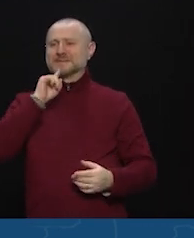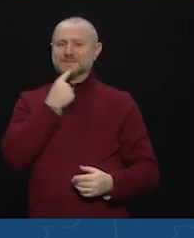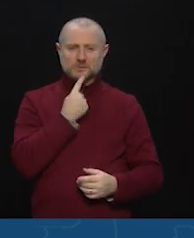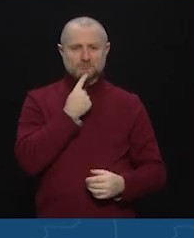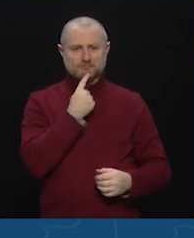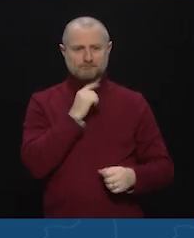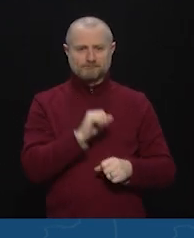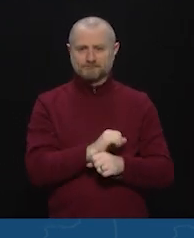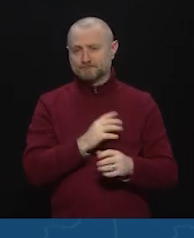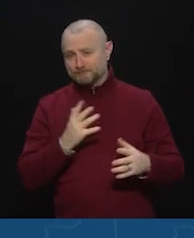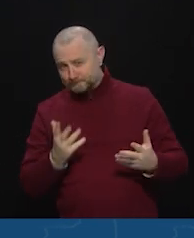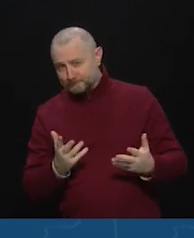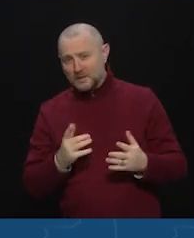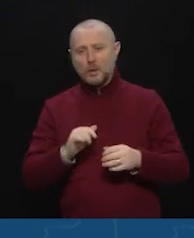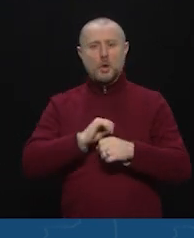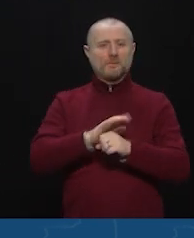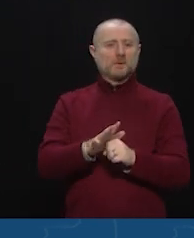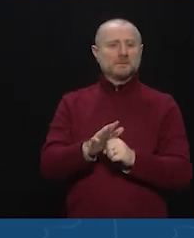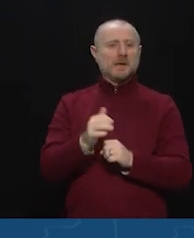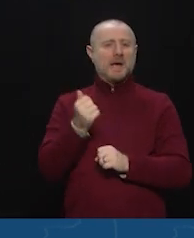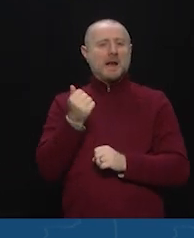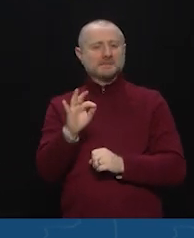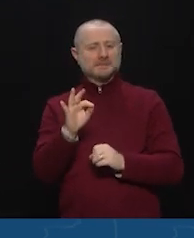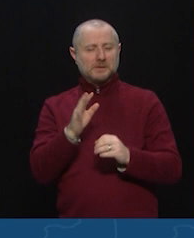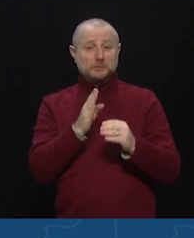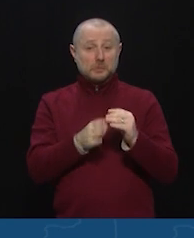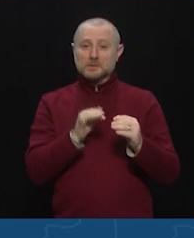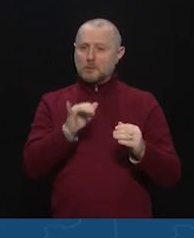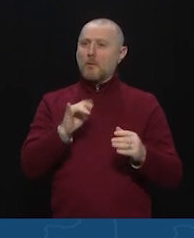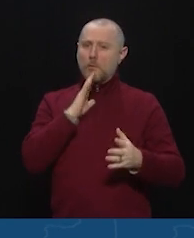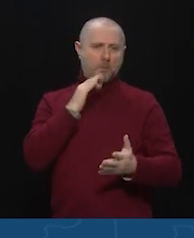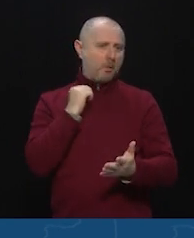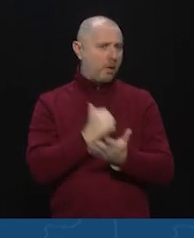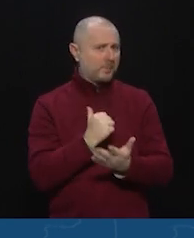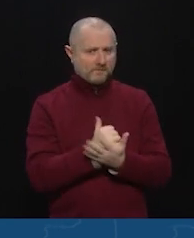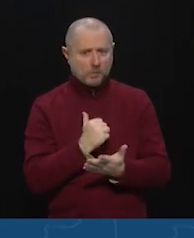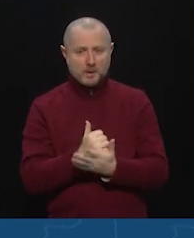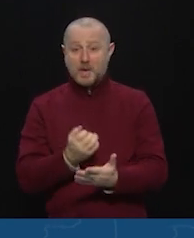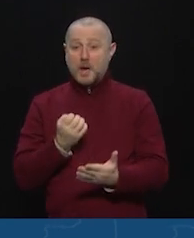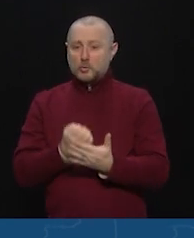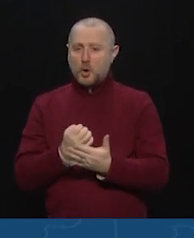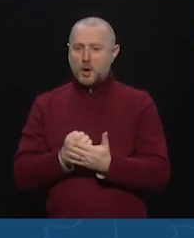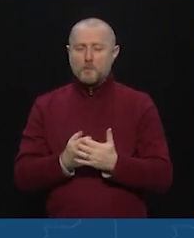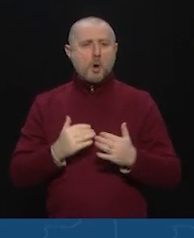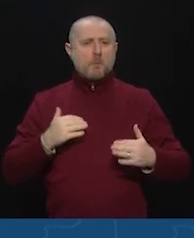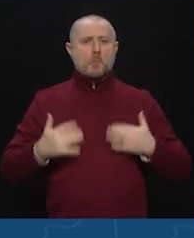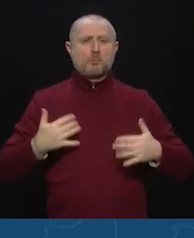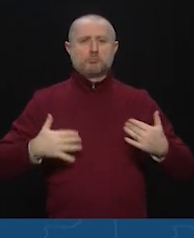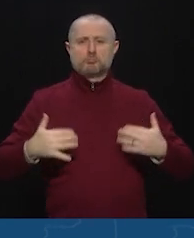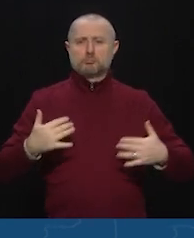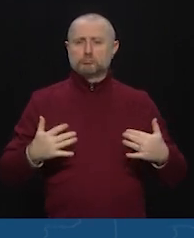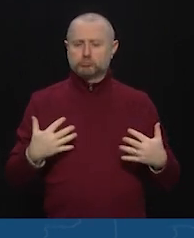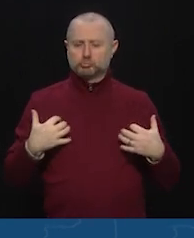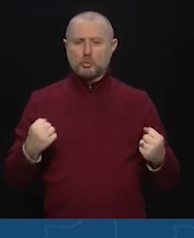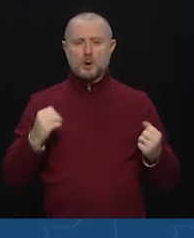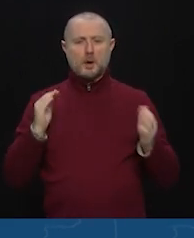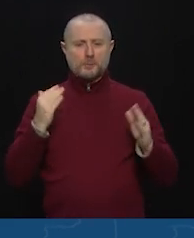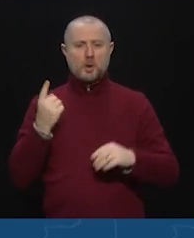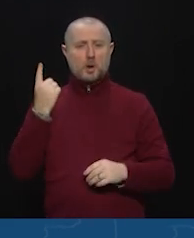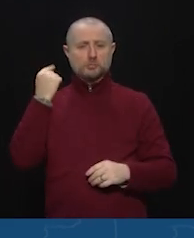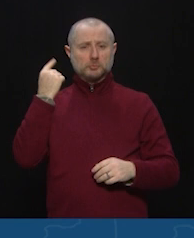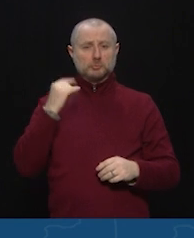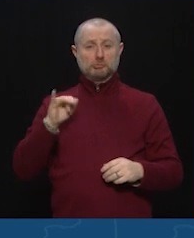of COVID-19. So that's also helped the economy move forward and come back from where it was in January of last